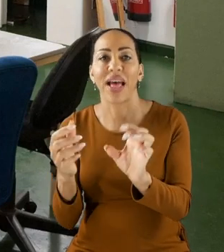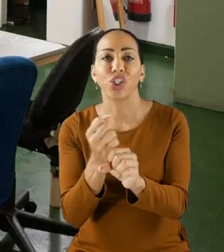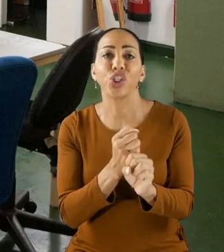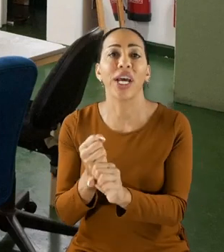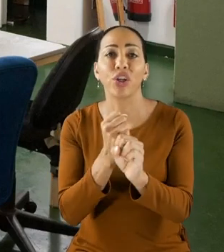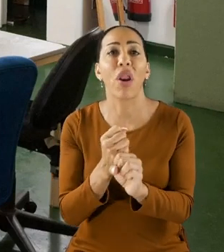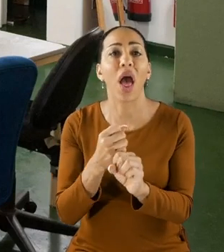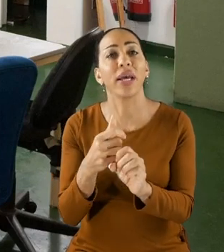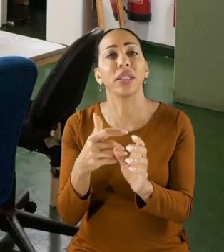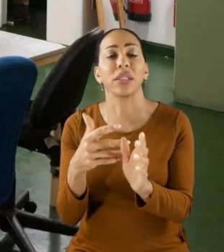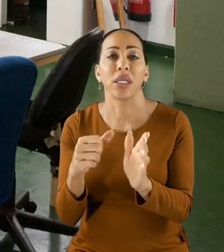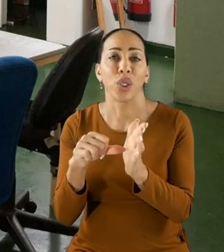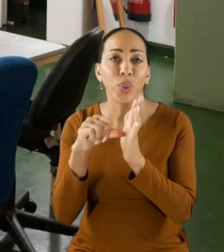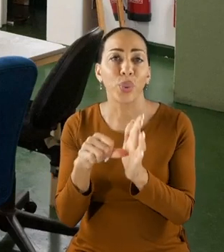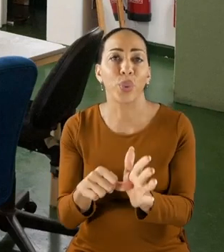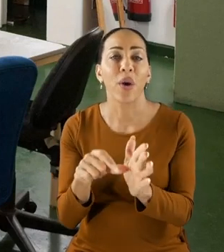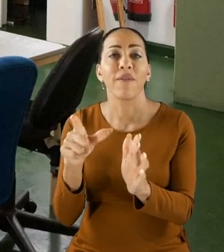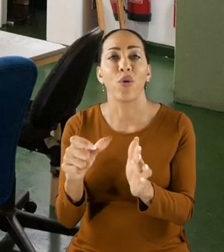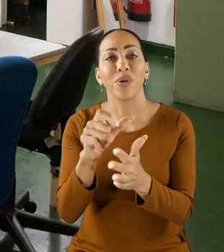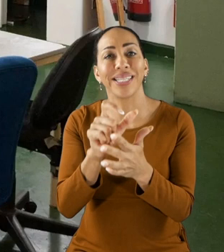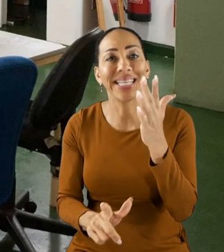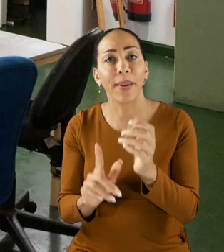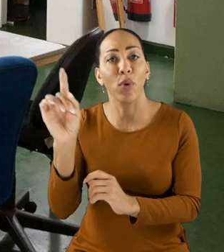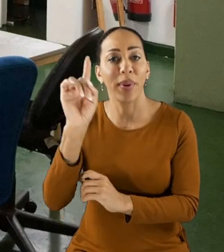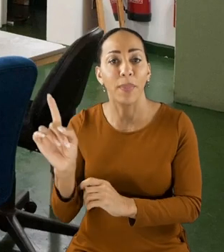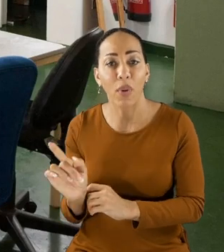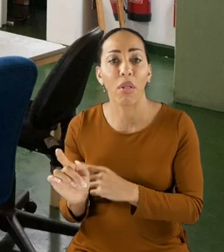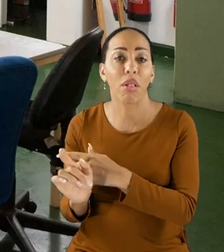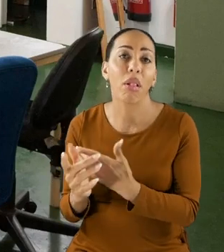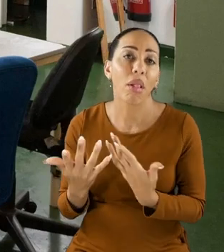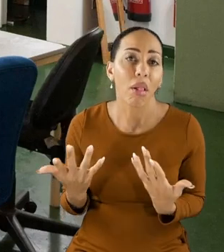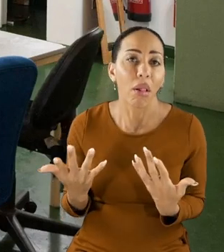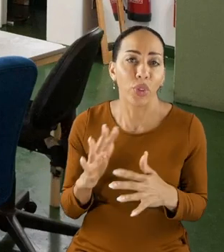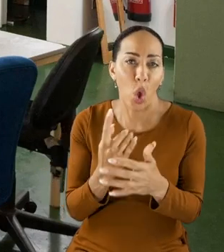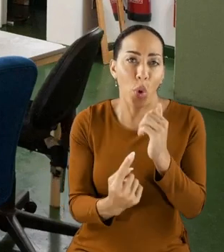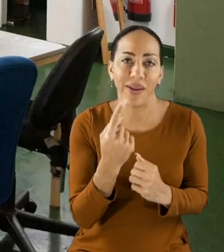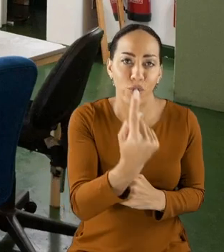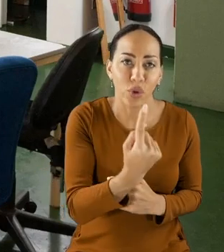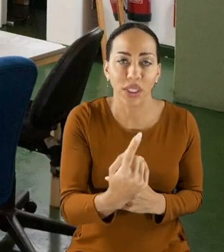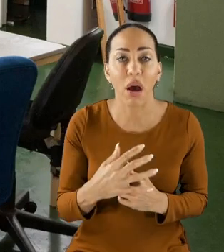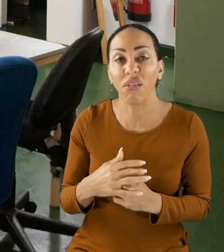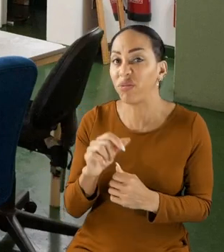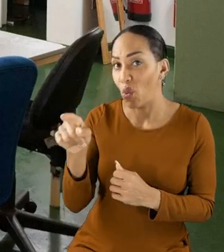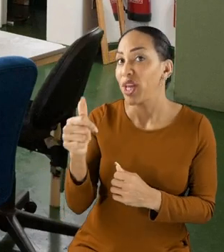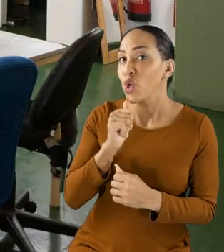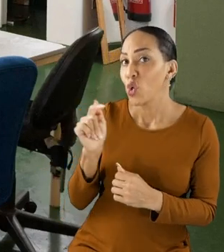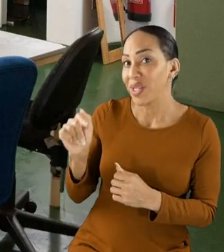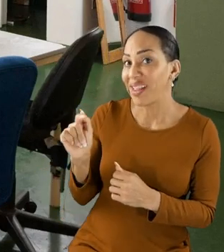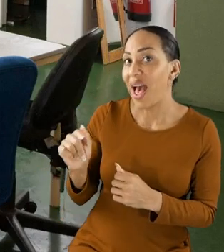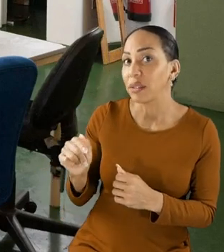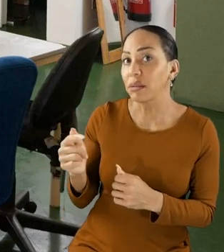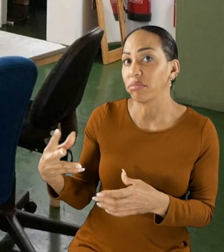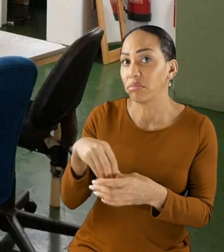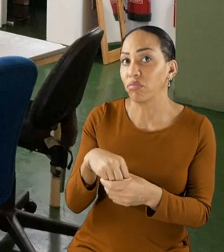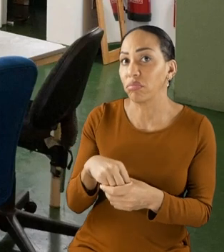disabled people face, I think might be quite useful. That's very much a device we use in the piece.